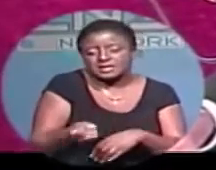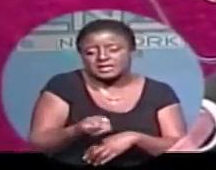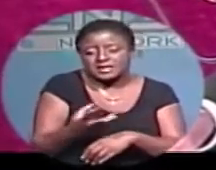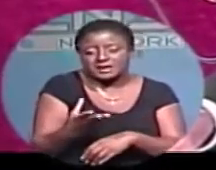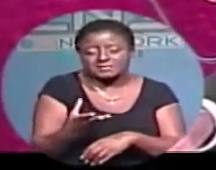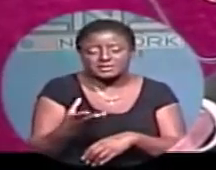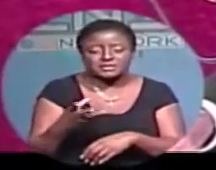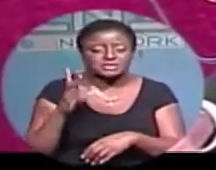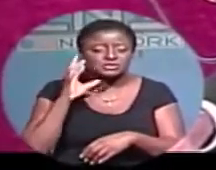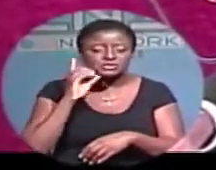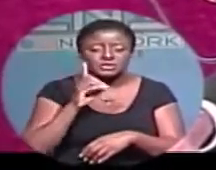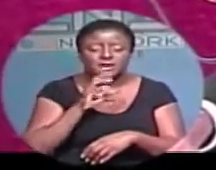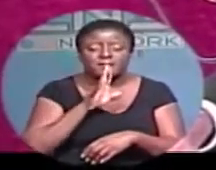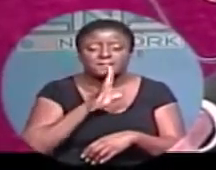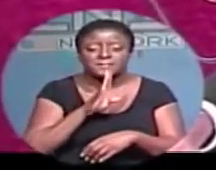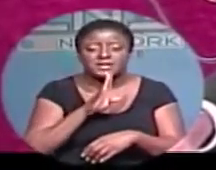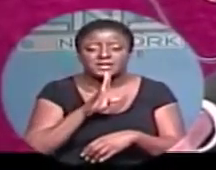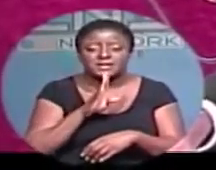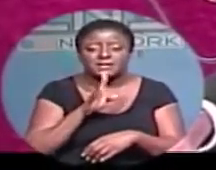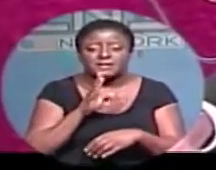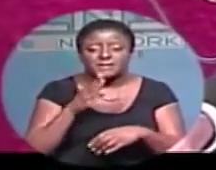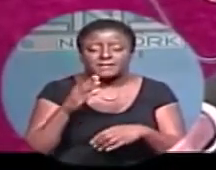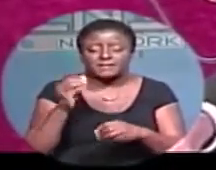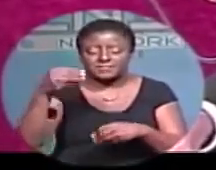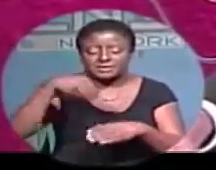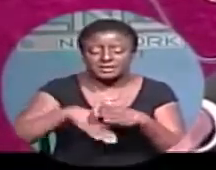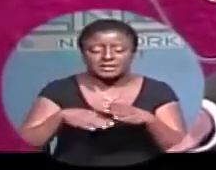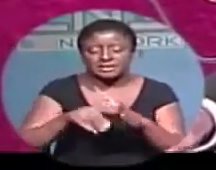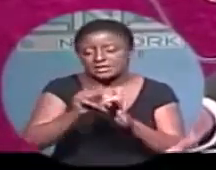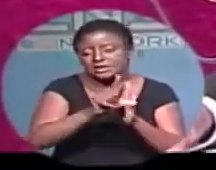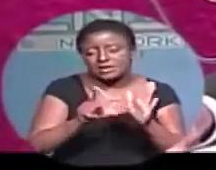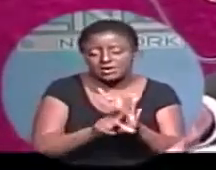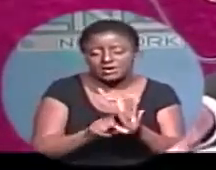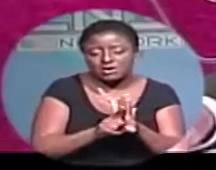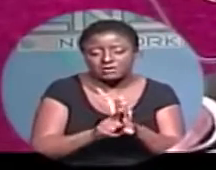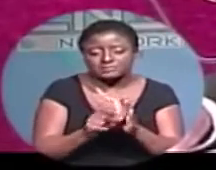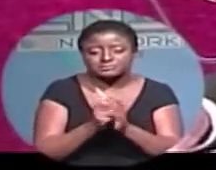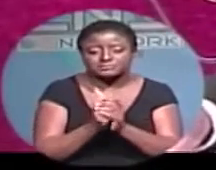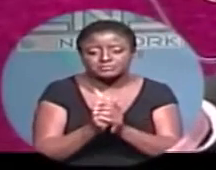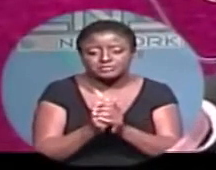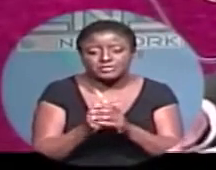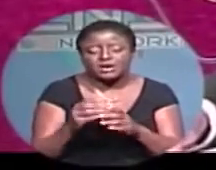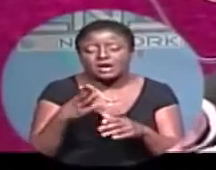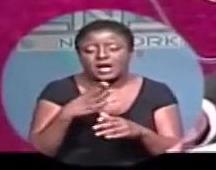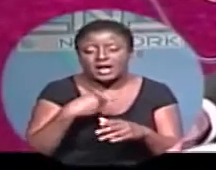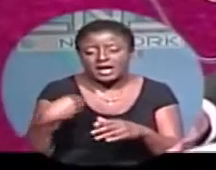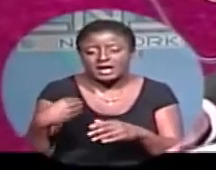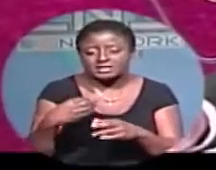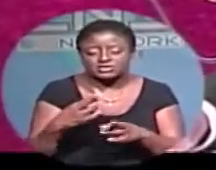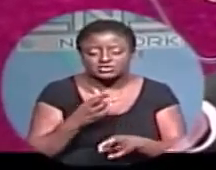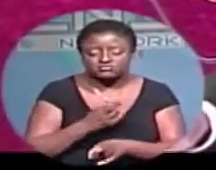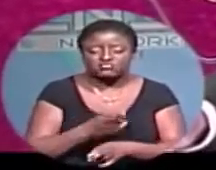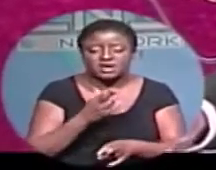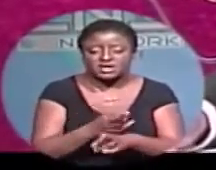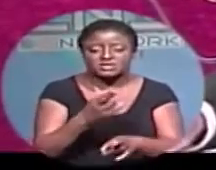nonetheless regulated in accordance with internationally accepted best practices